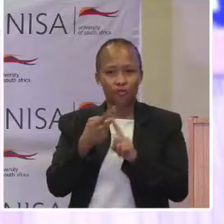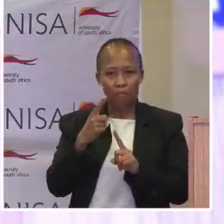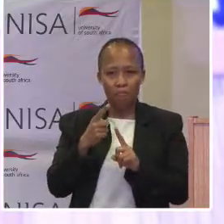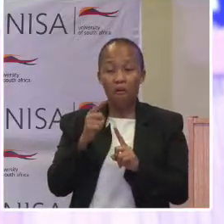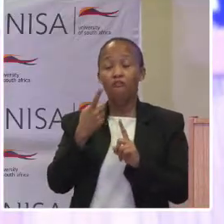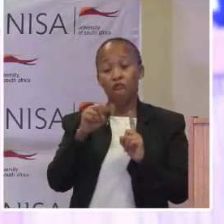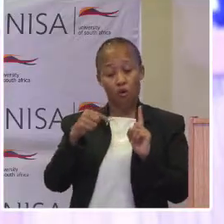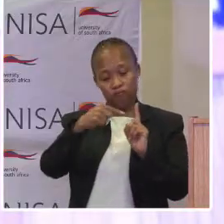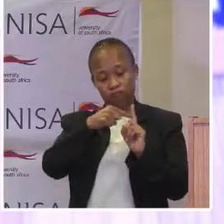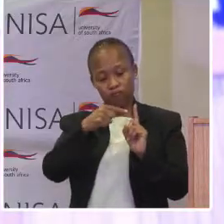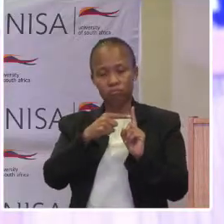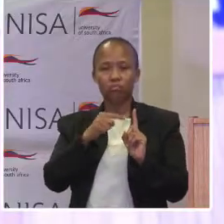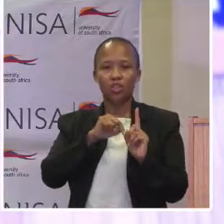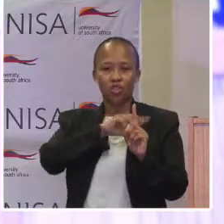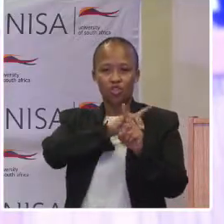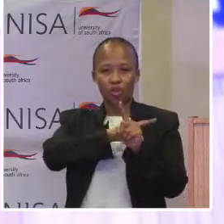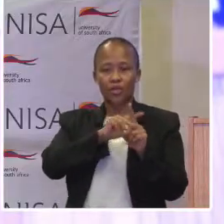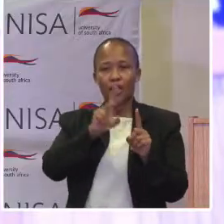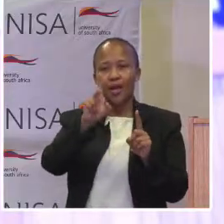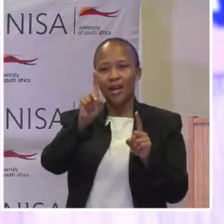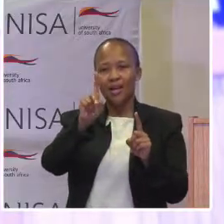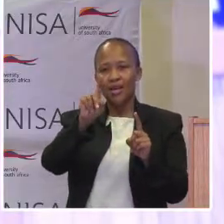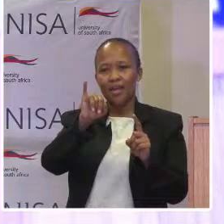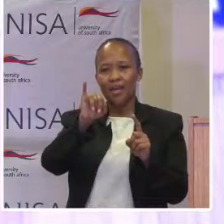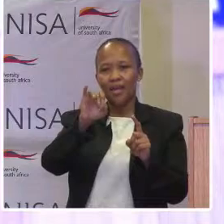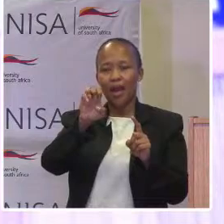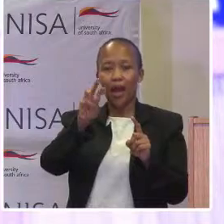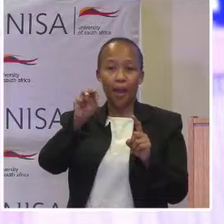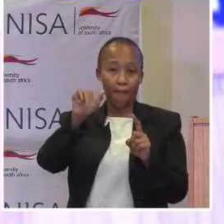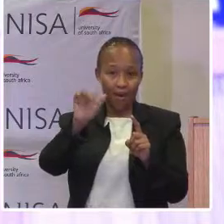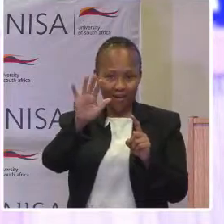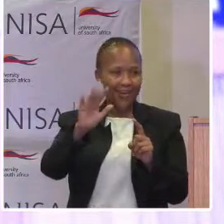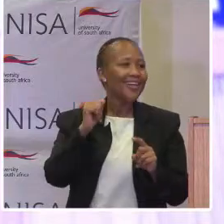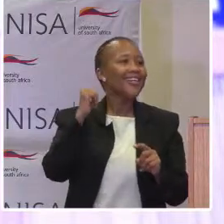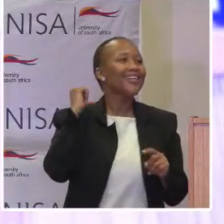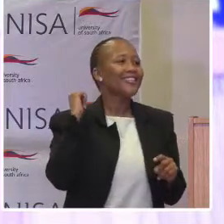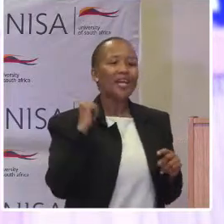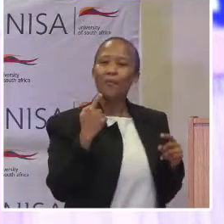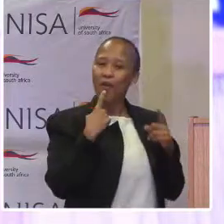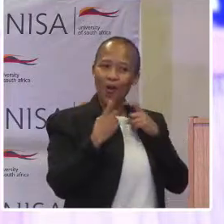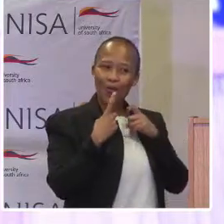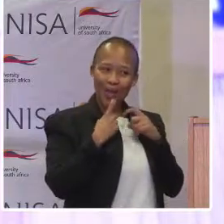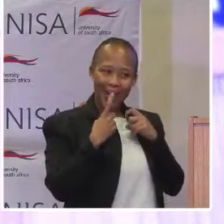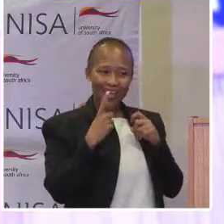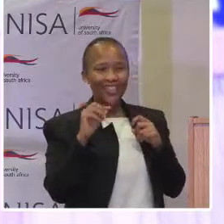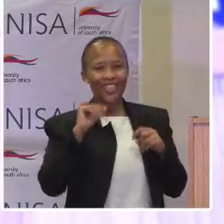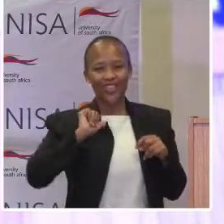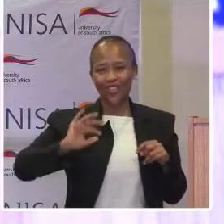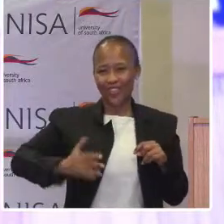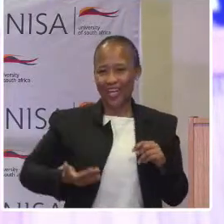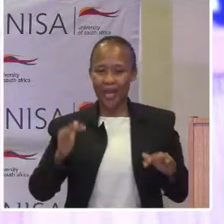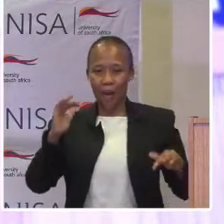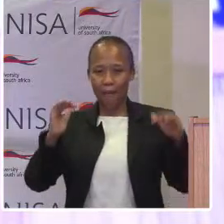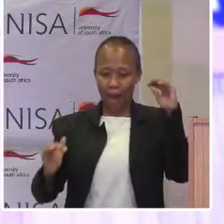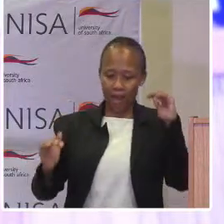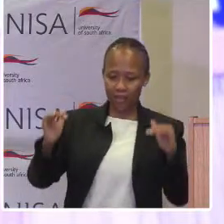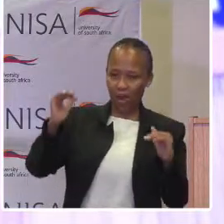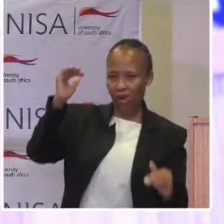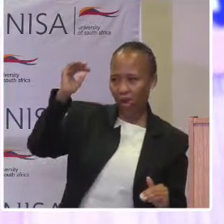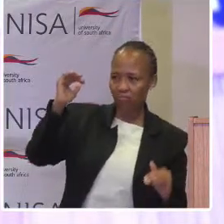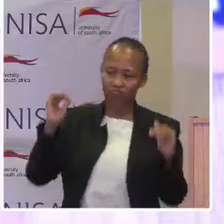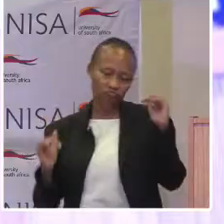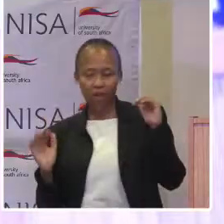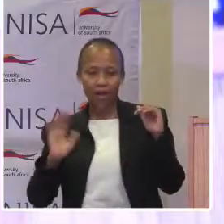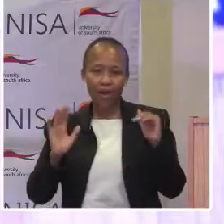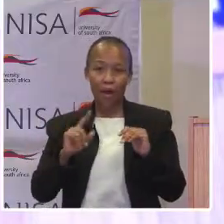3 quick questions. Yesterday I asked for gender balance because the ladies were just watching the men do the talk. We're not here to let